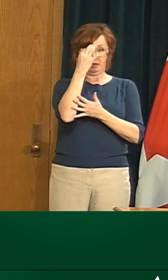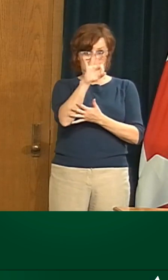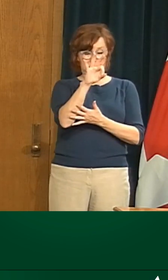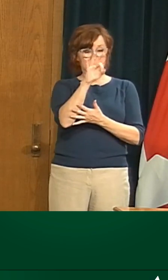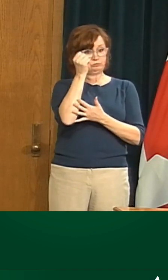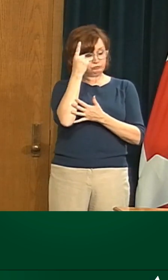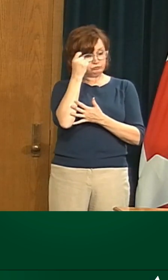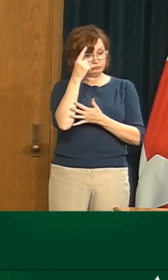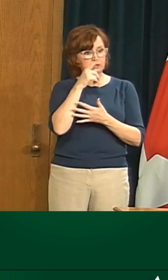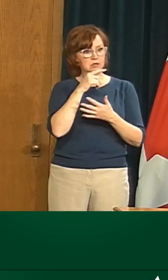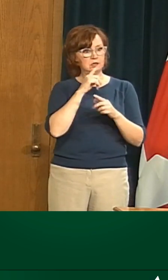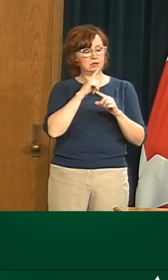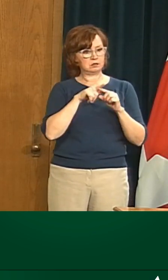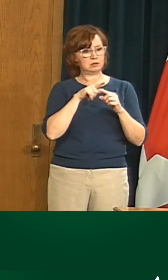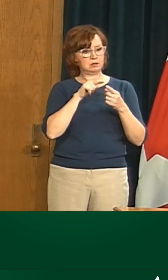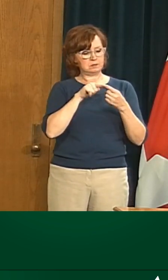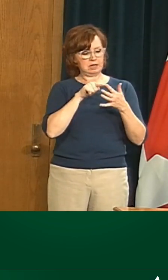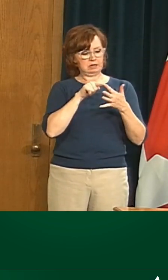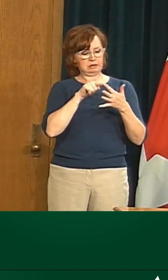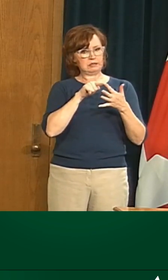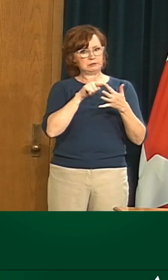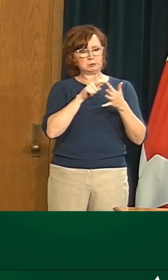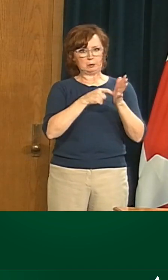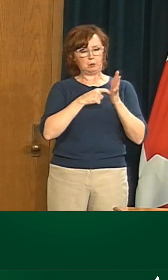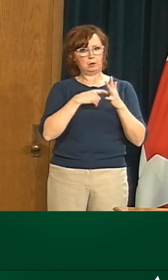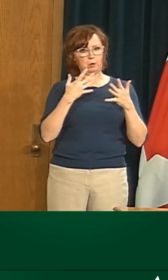a considerable period, one would think, to